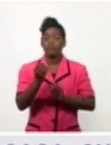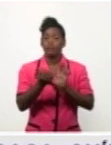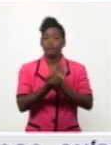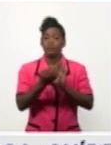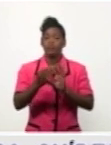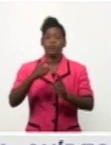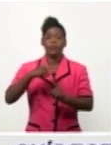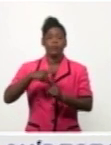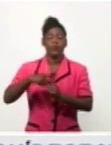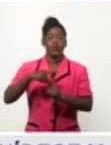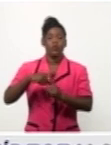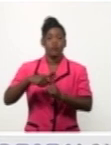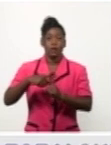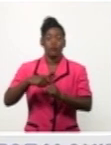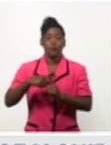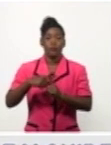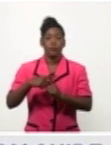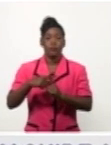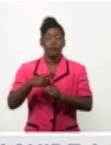7,882,230 cases.